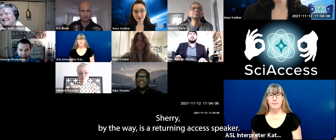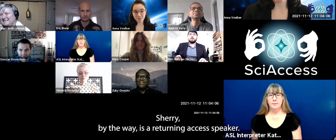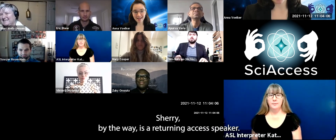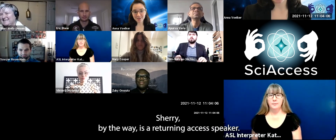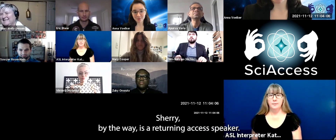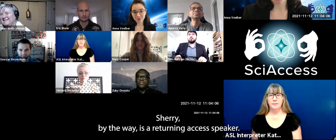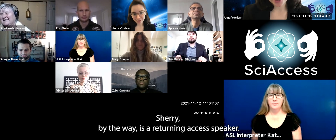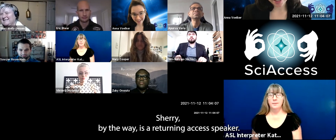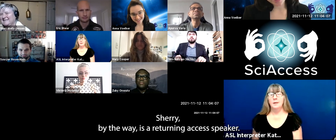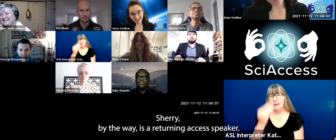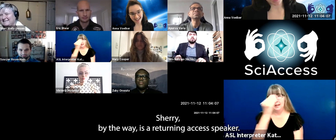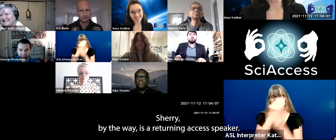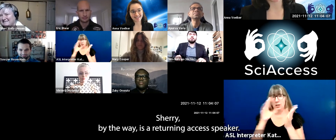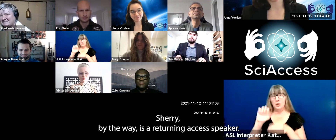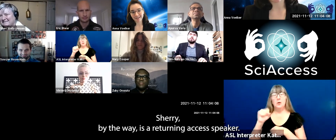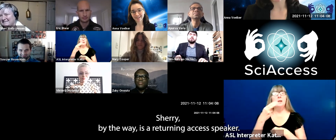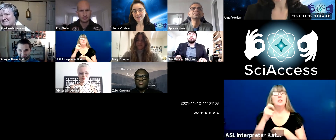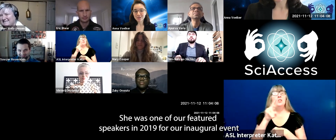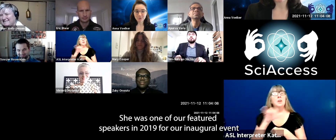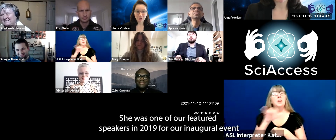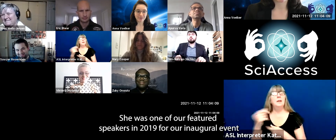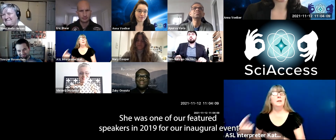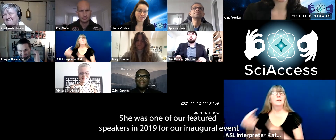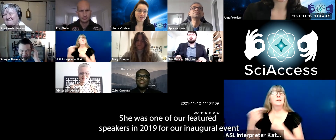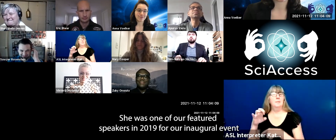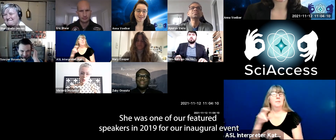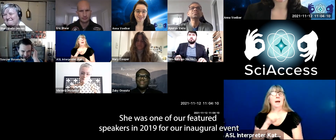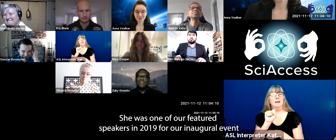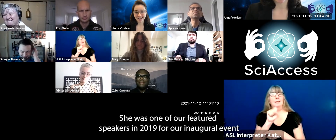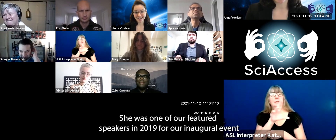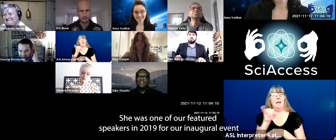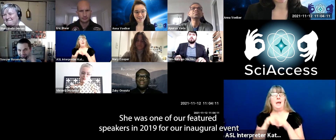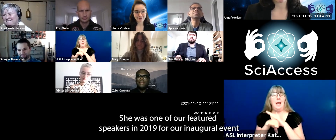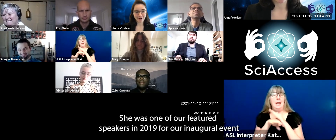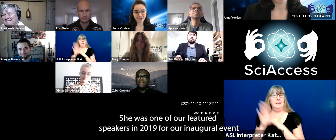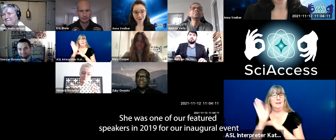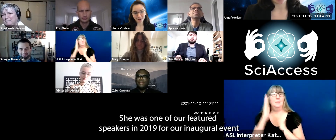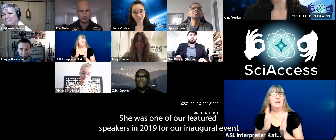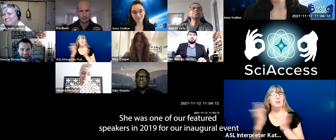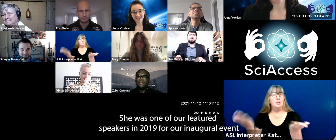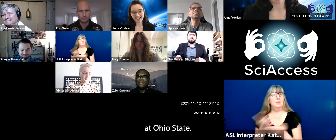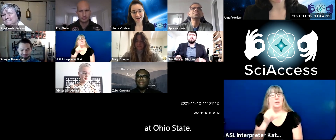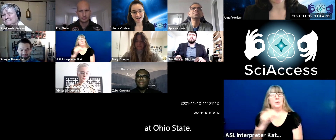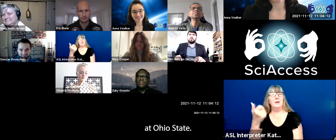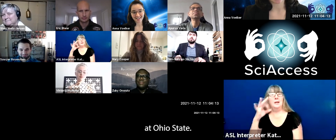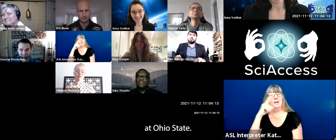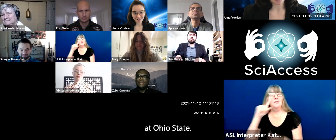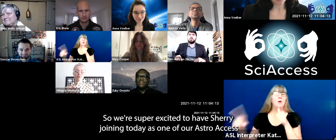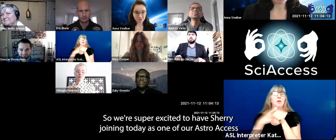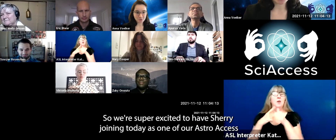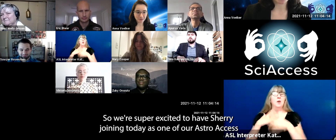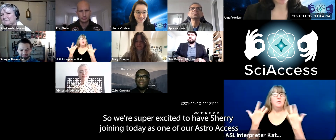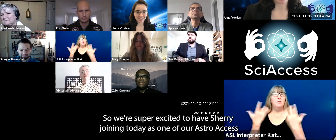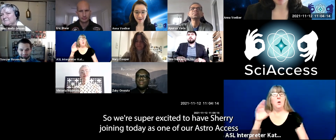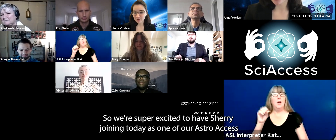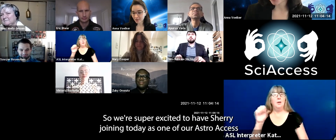Sherry, by the way, is a returning AstroAccess speaker. She was one of our featured speakers in 2019 for our inaugural event at Ohio State. So